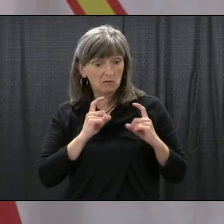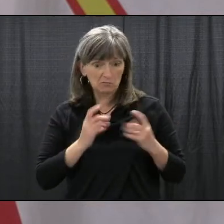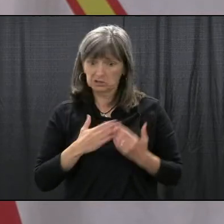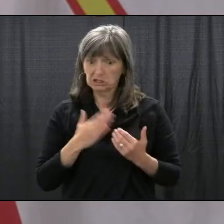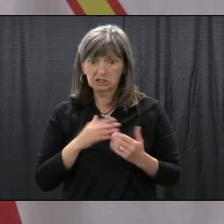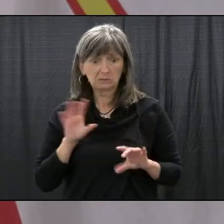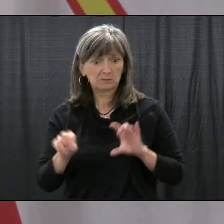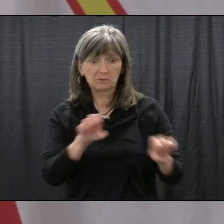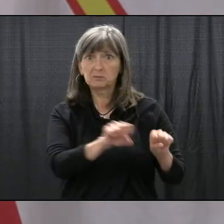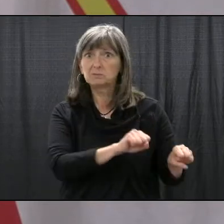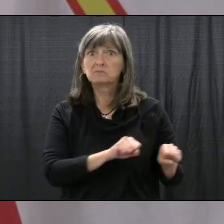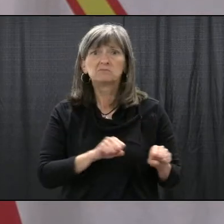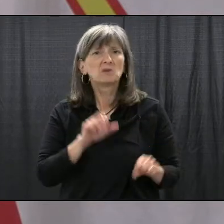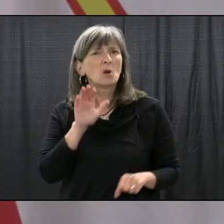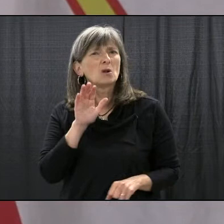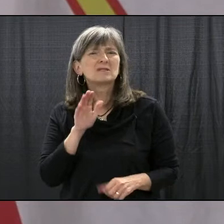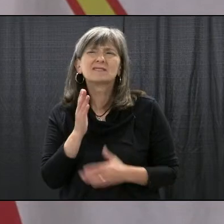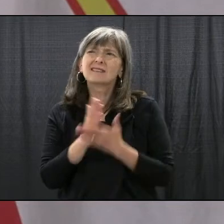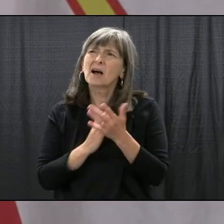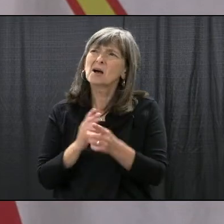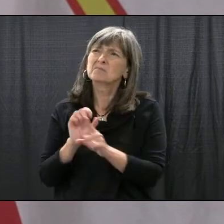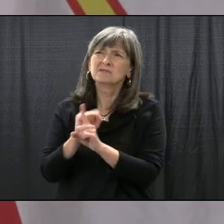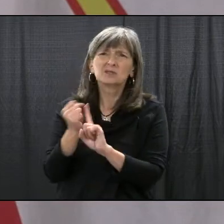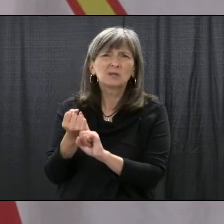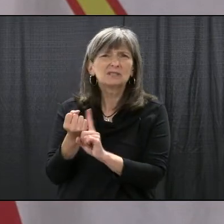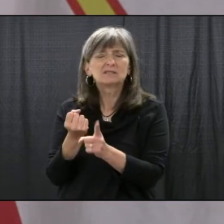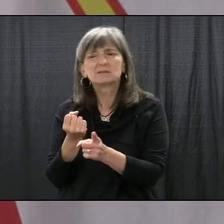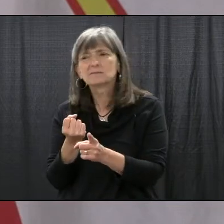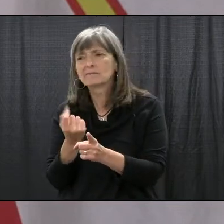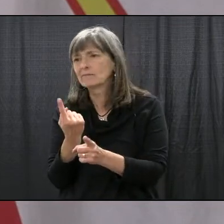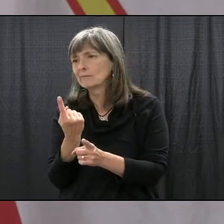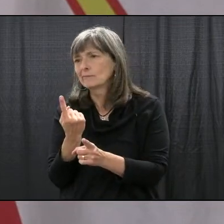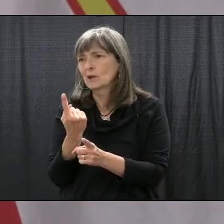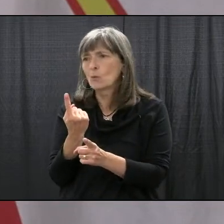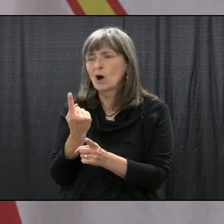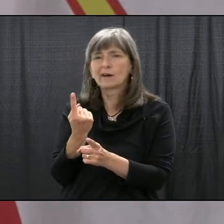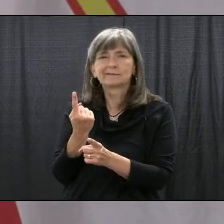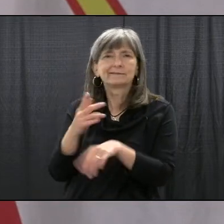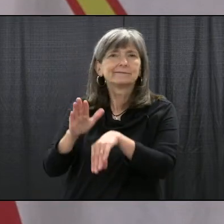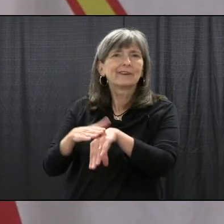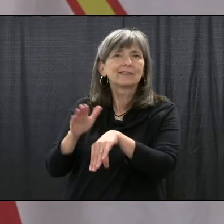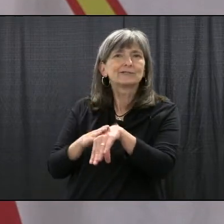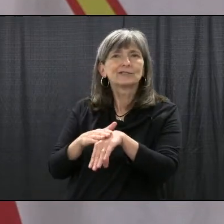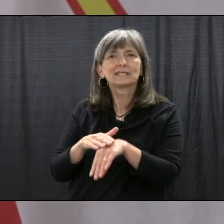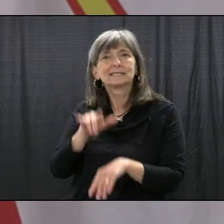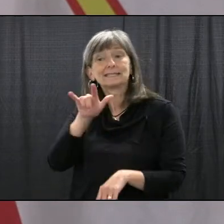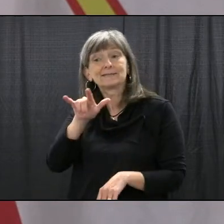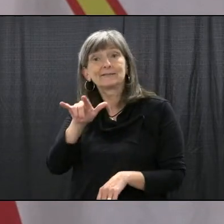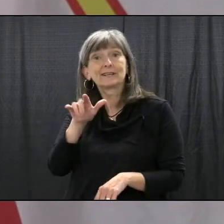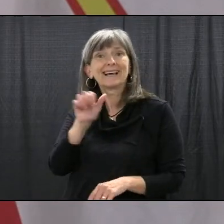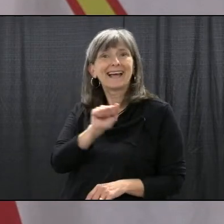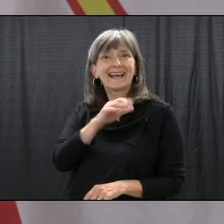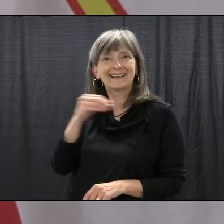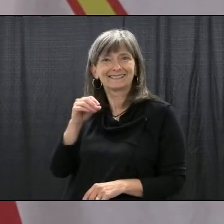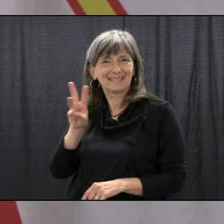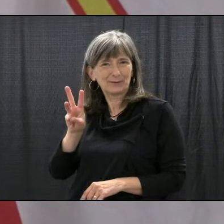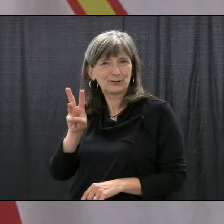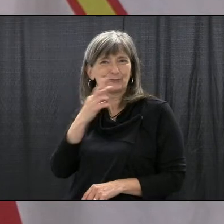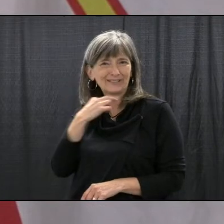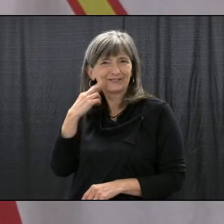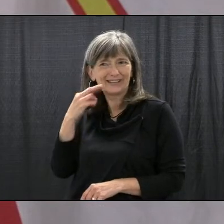have had some very low risk situations. We had an advisory for A&W in Stephenville last week,